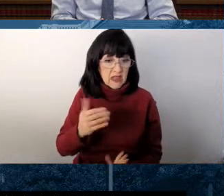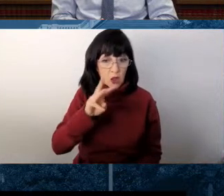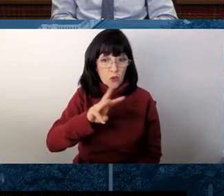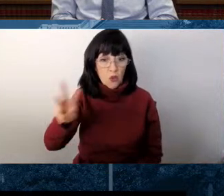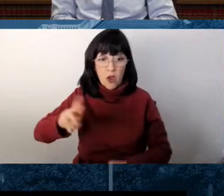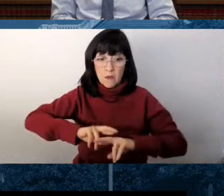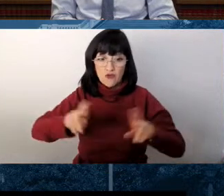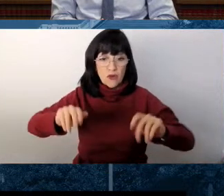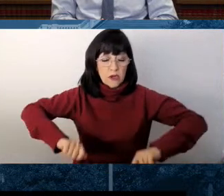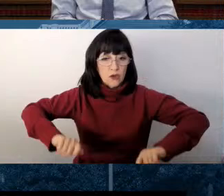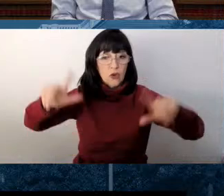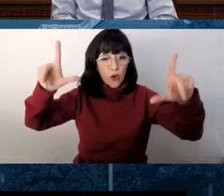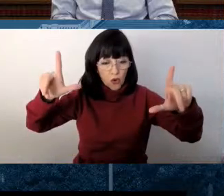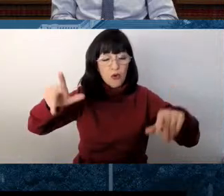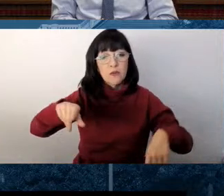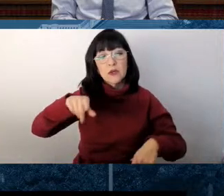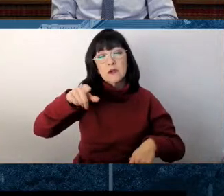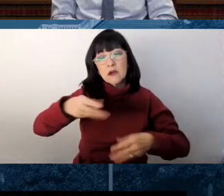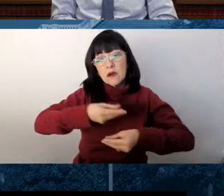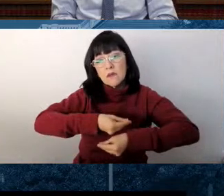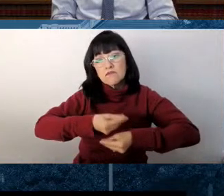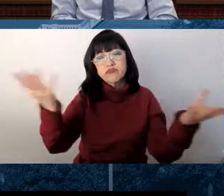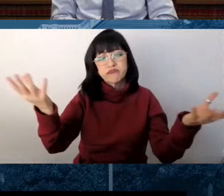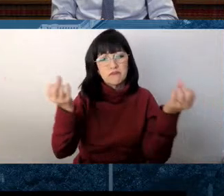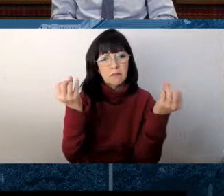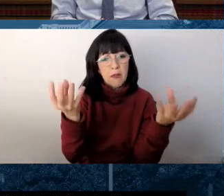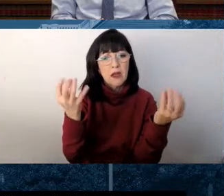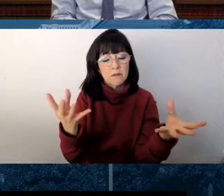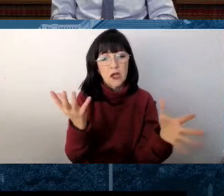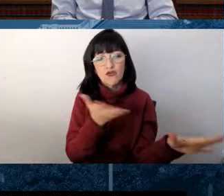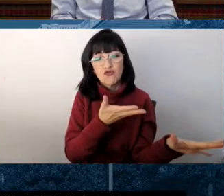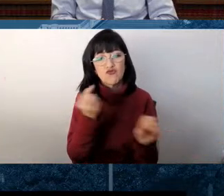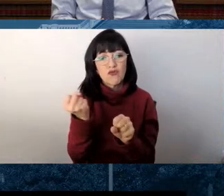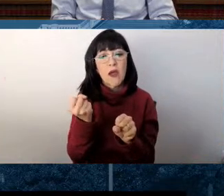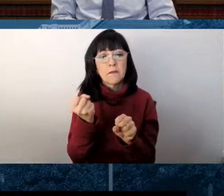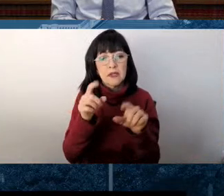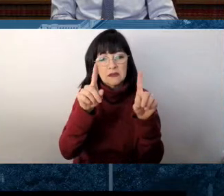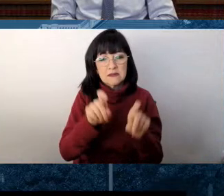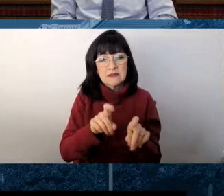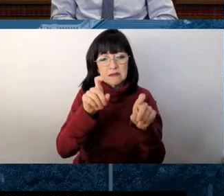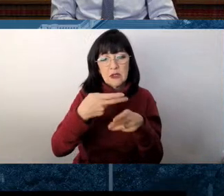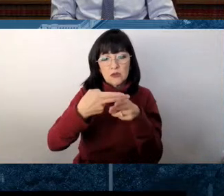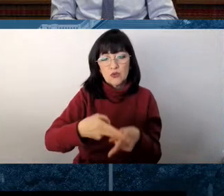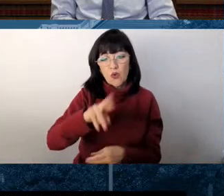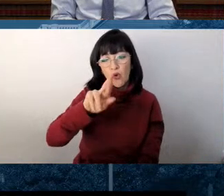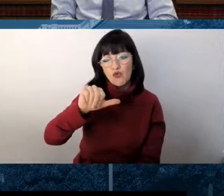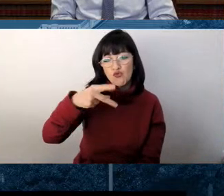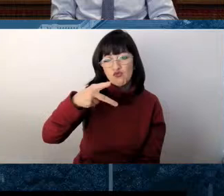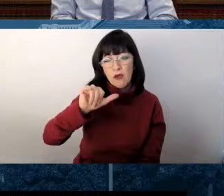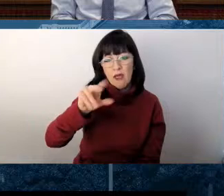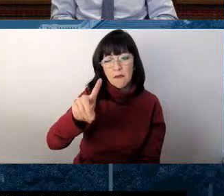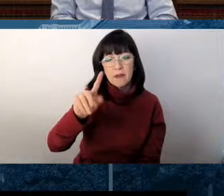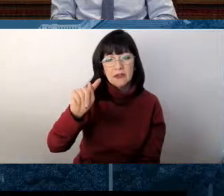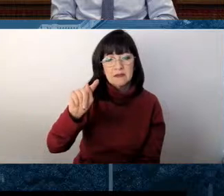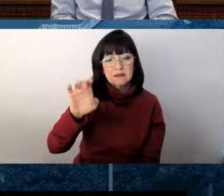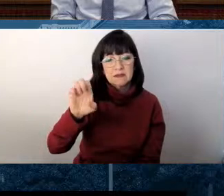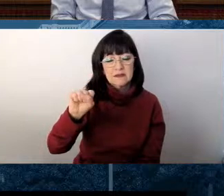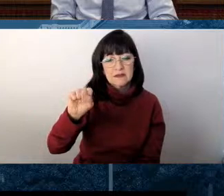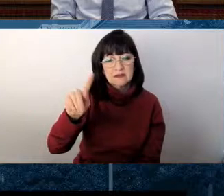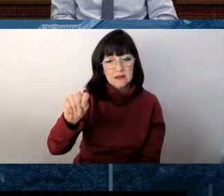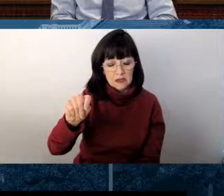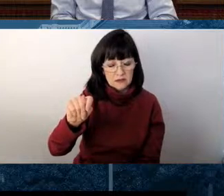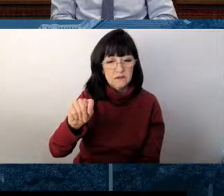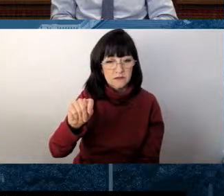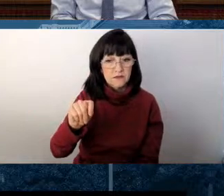rapid tests here in Delaware and across the country. Each of the governors that joined on the governor's call with the White House have